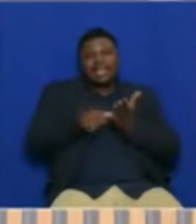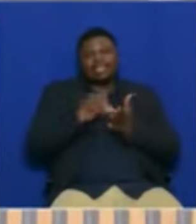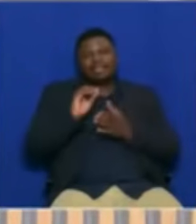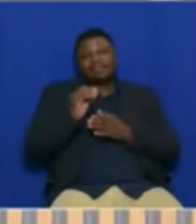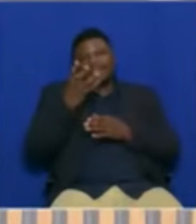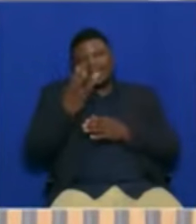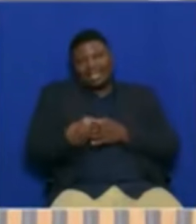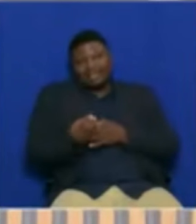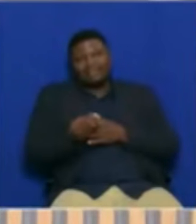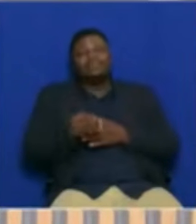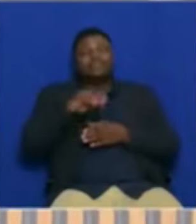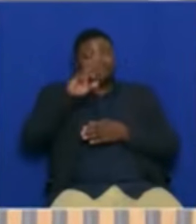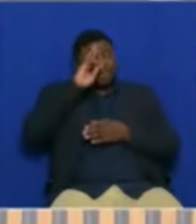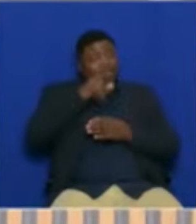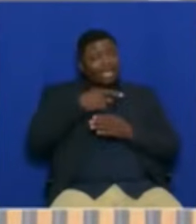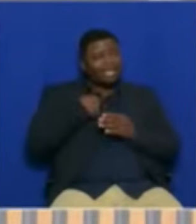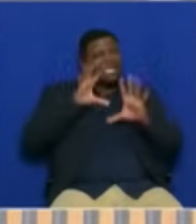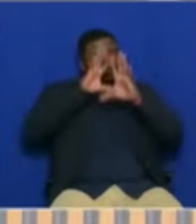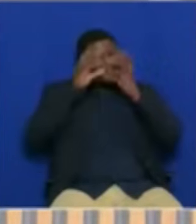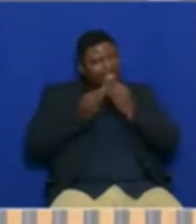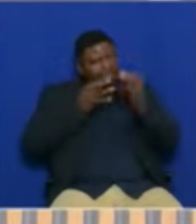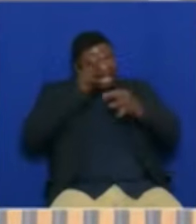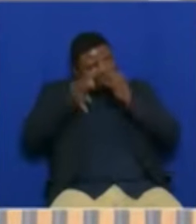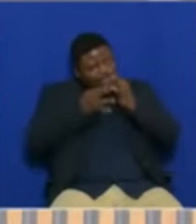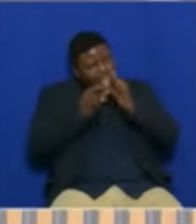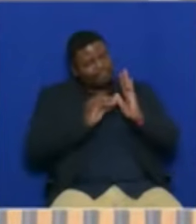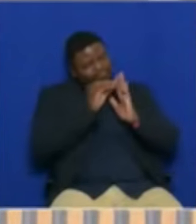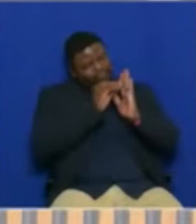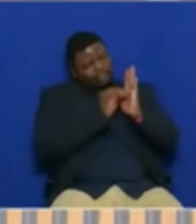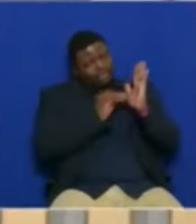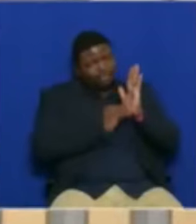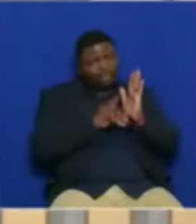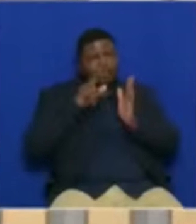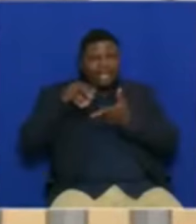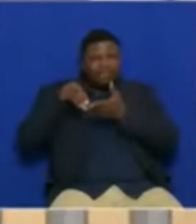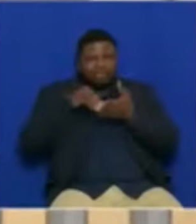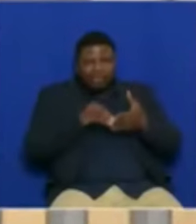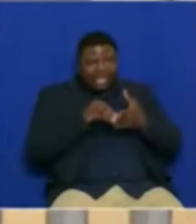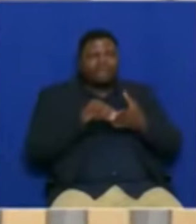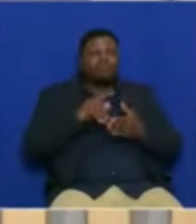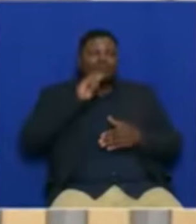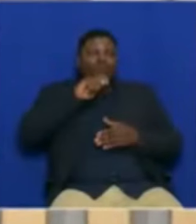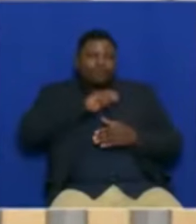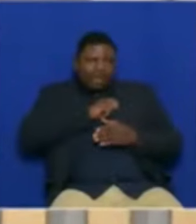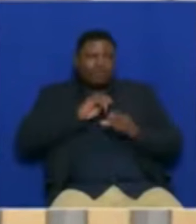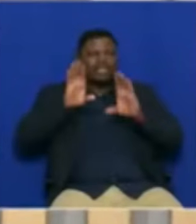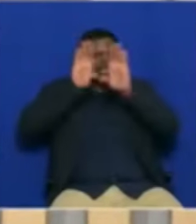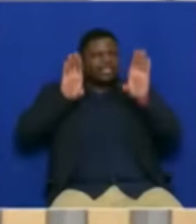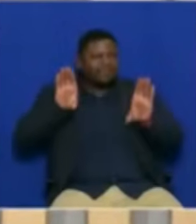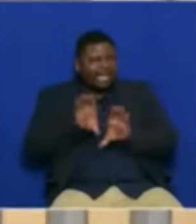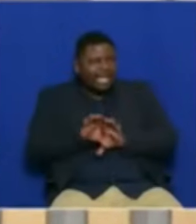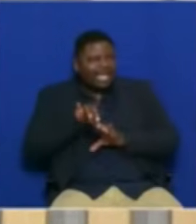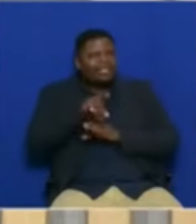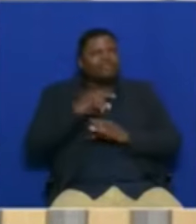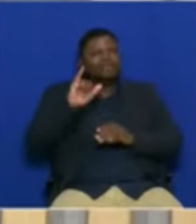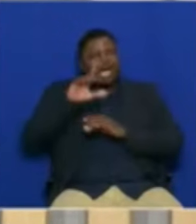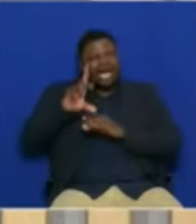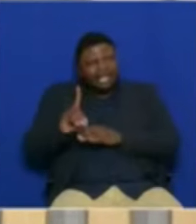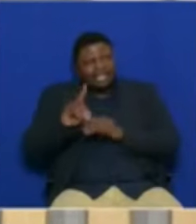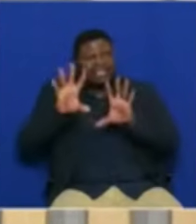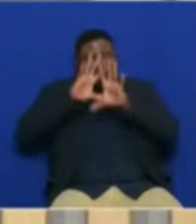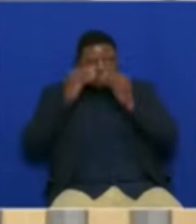qualifications, driver's license and ID. You must come with it. To go where? The fact remains here is that you